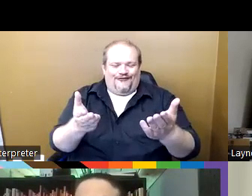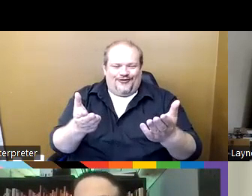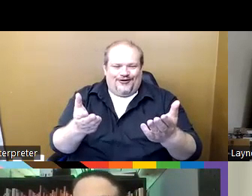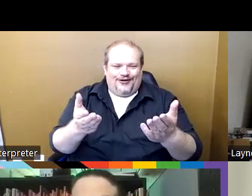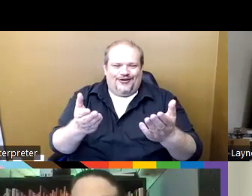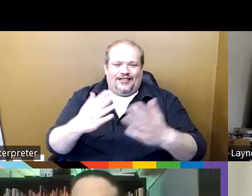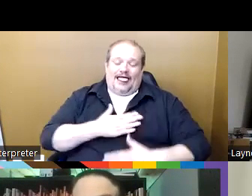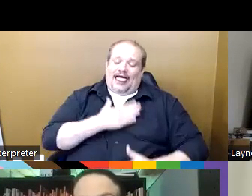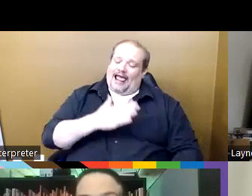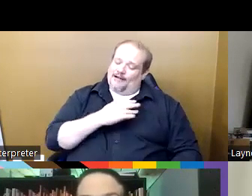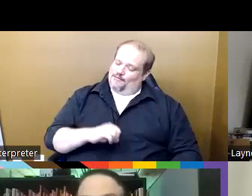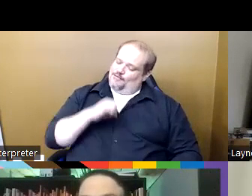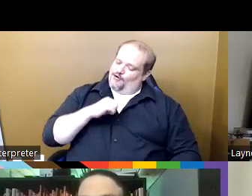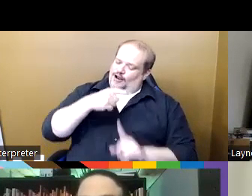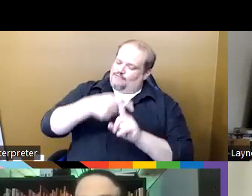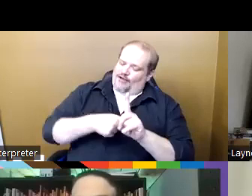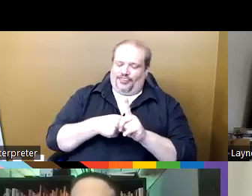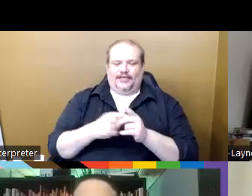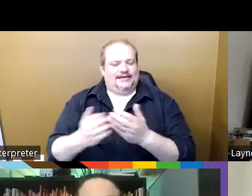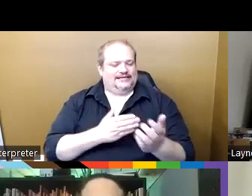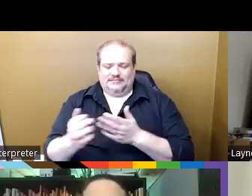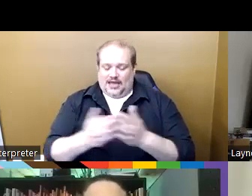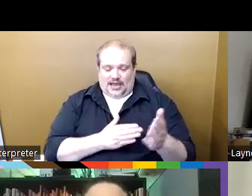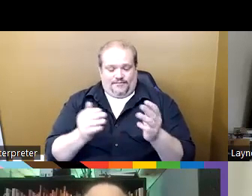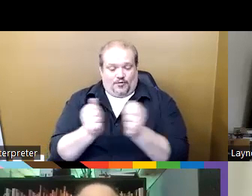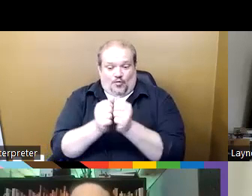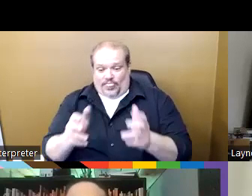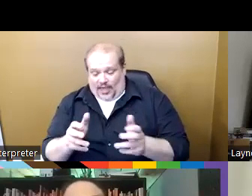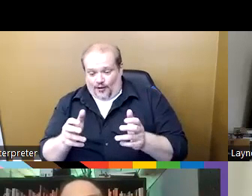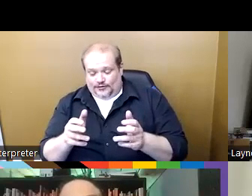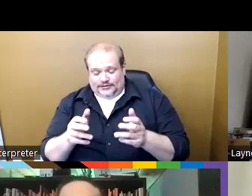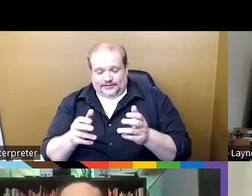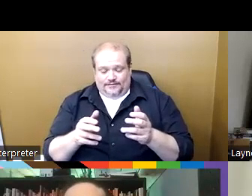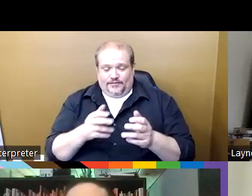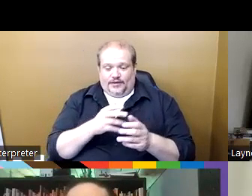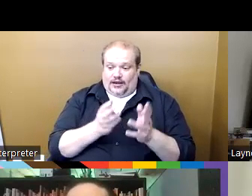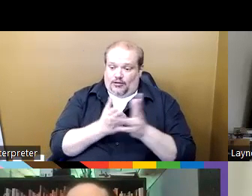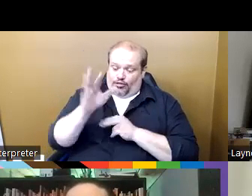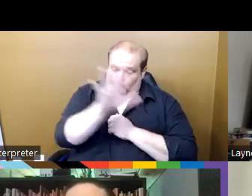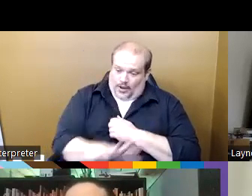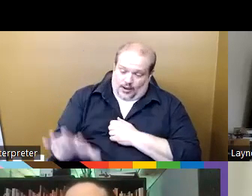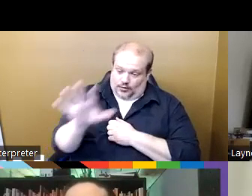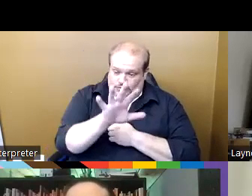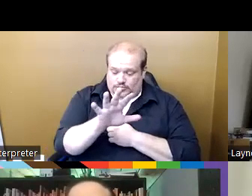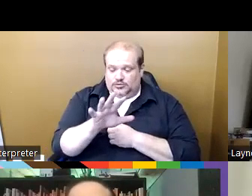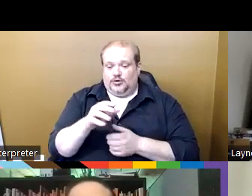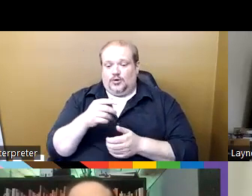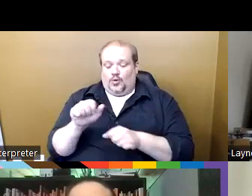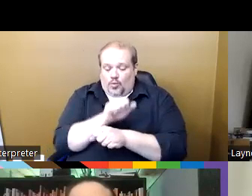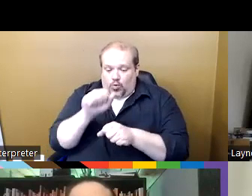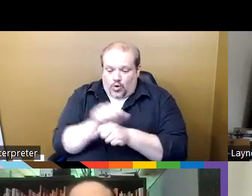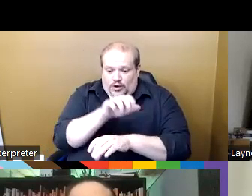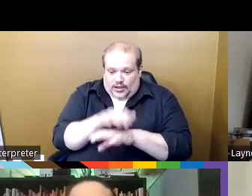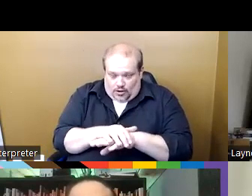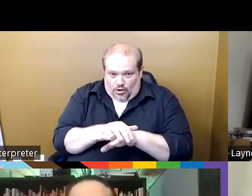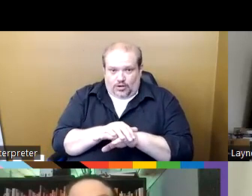very happy Pride Month, despite and without and throughout what we're working on.